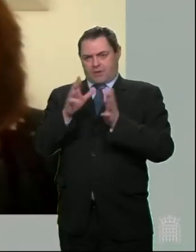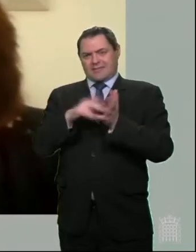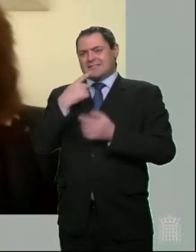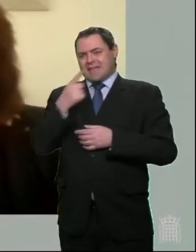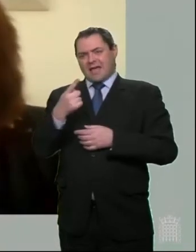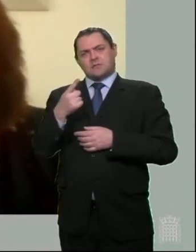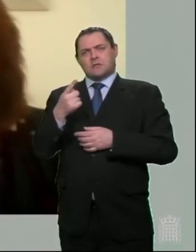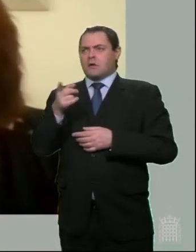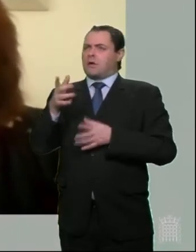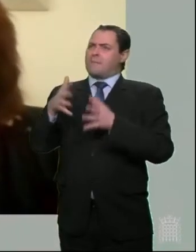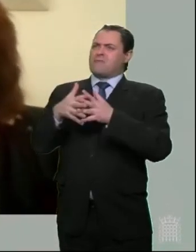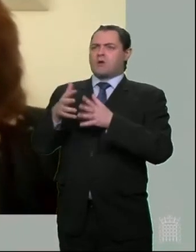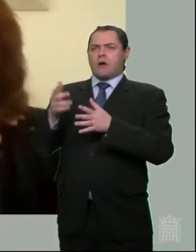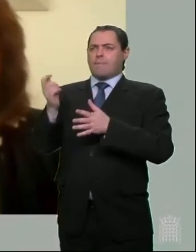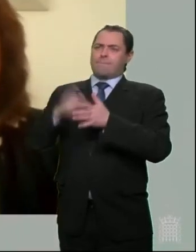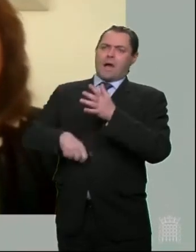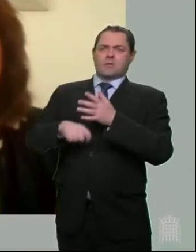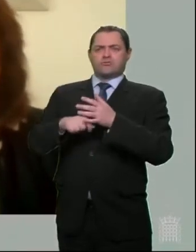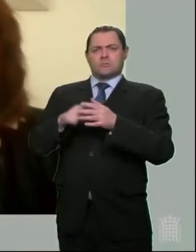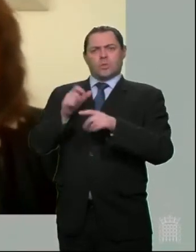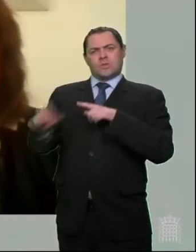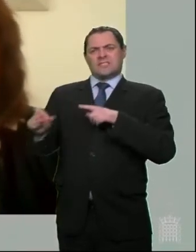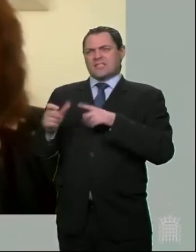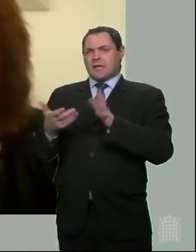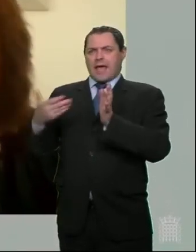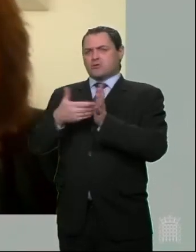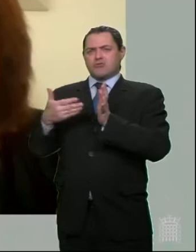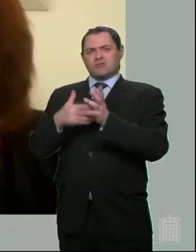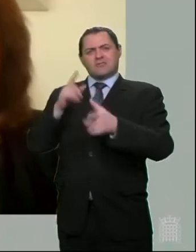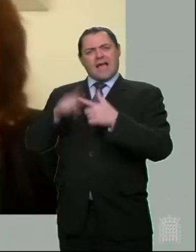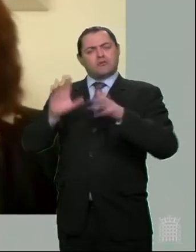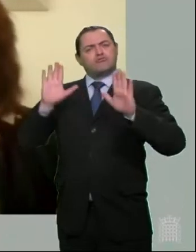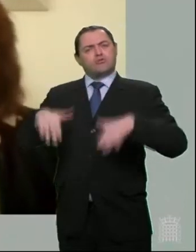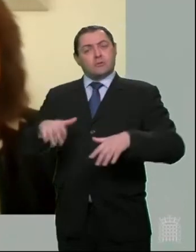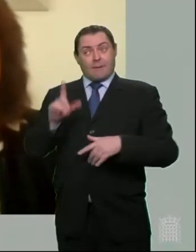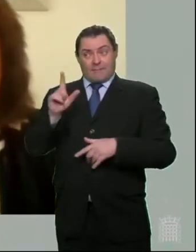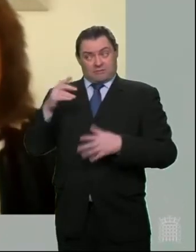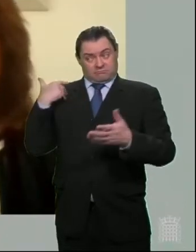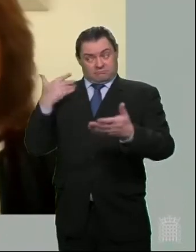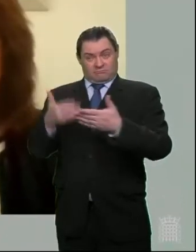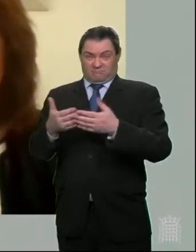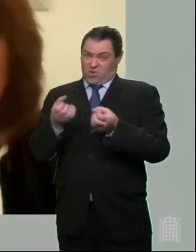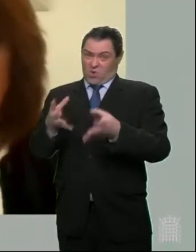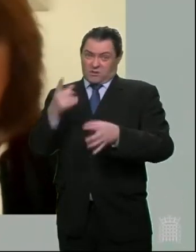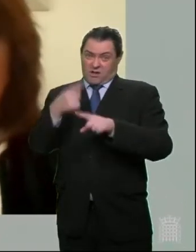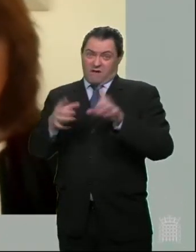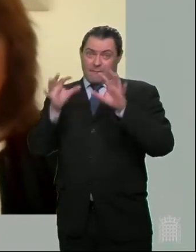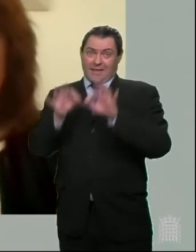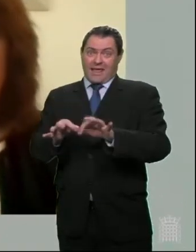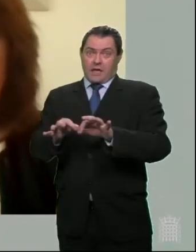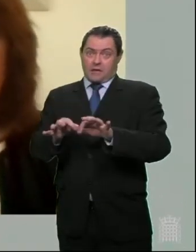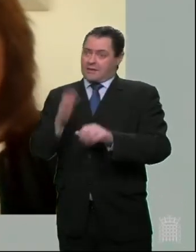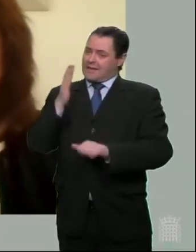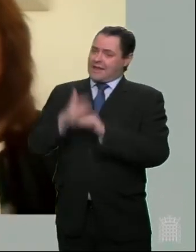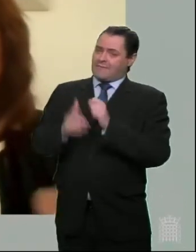whisky. Since then, the industry has lost £500 million in exports to the US, and the government has failed to reach